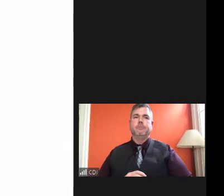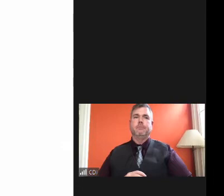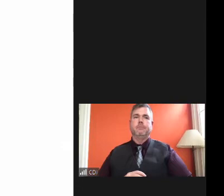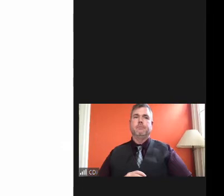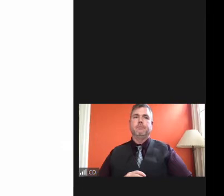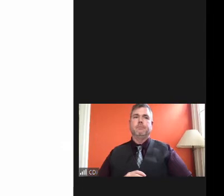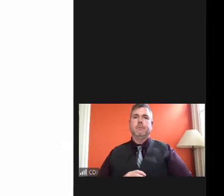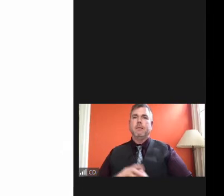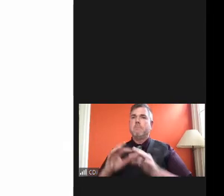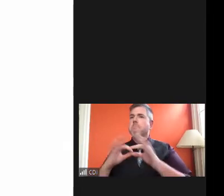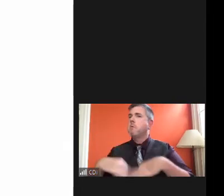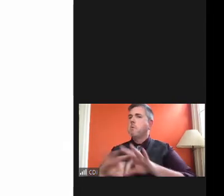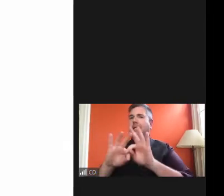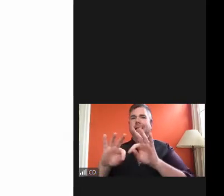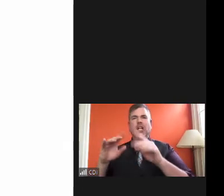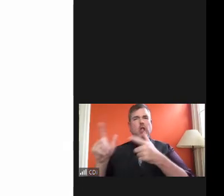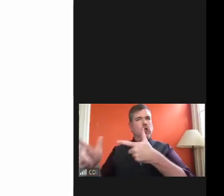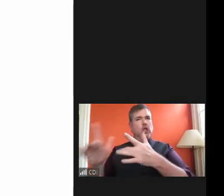families.